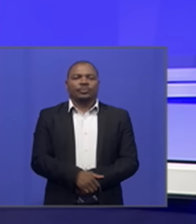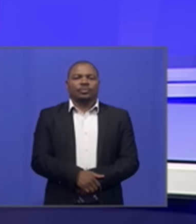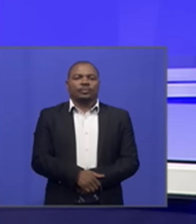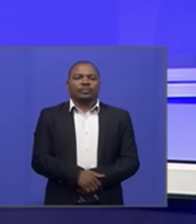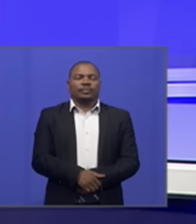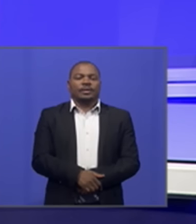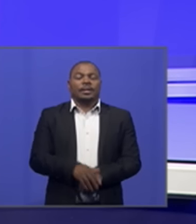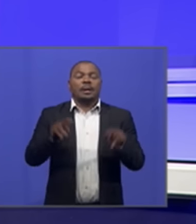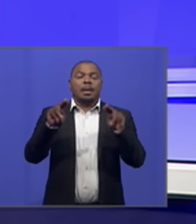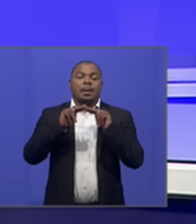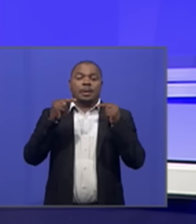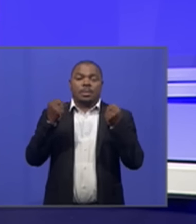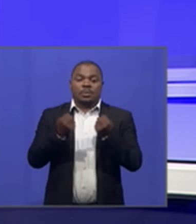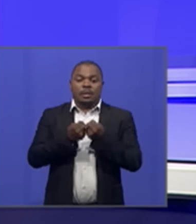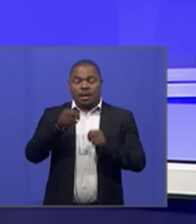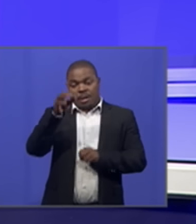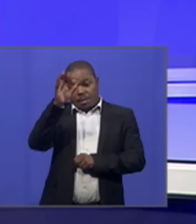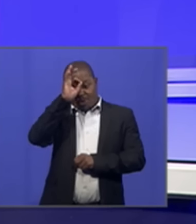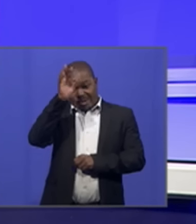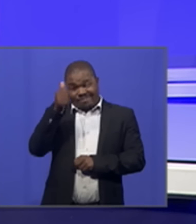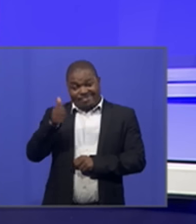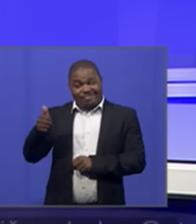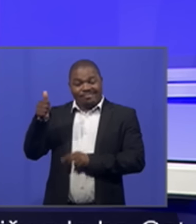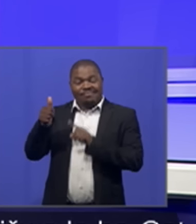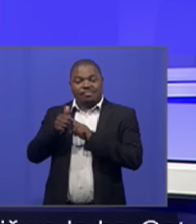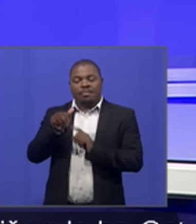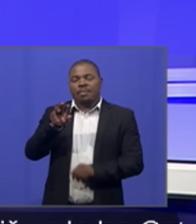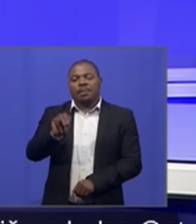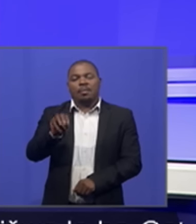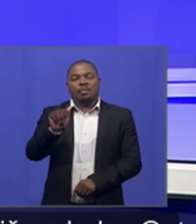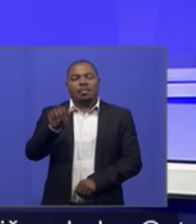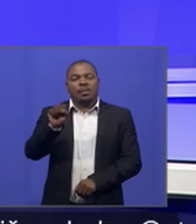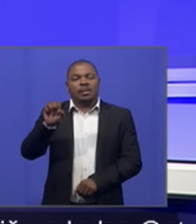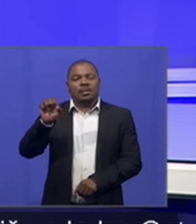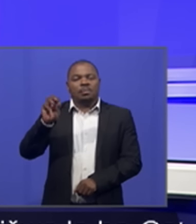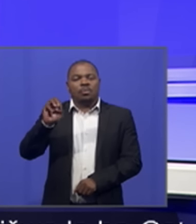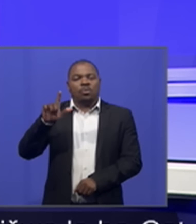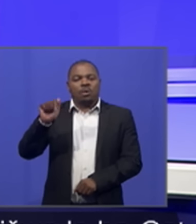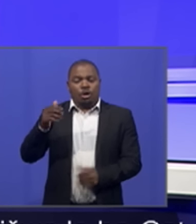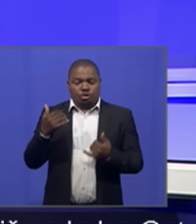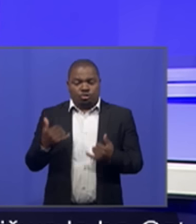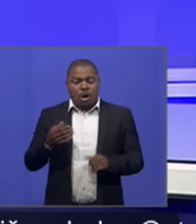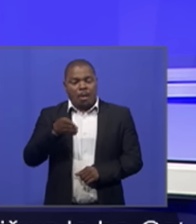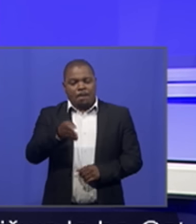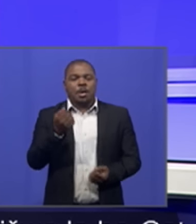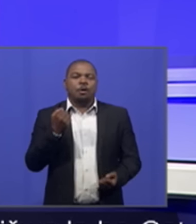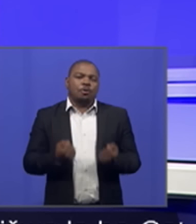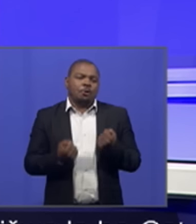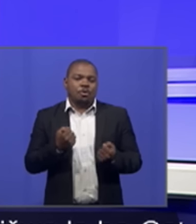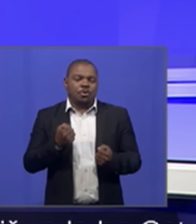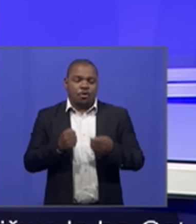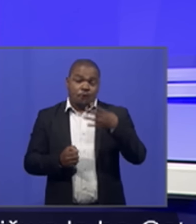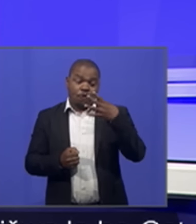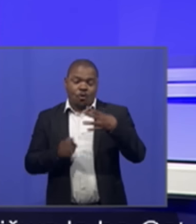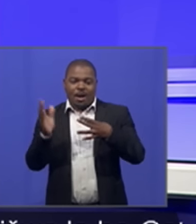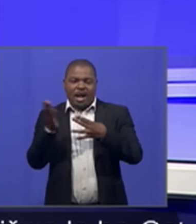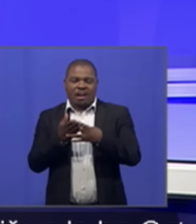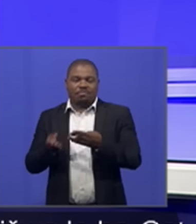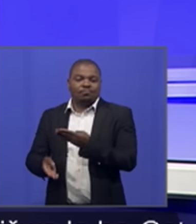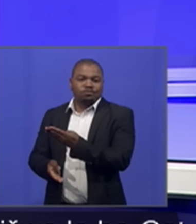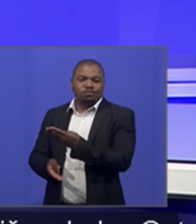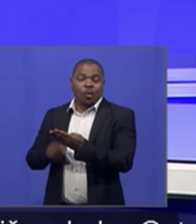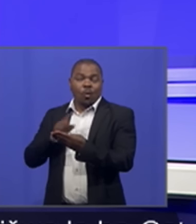Mokomishenare wa bosetšhaba wa maphodisa General Fani Masemola o hlole a tšweletše pele ga kgorotsheko mesong ya lehono mo a pharilwego ka melato e mene ya go